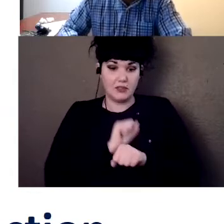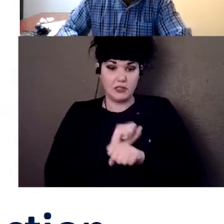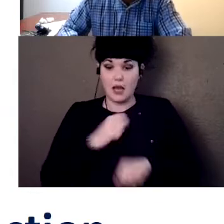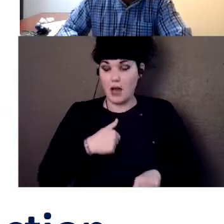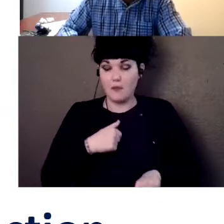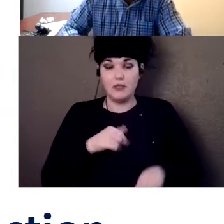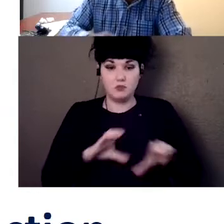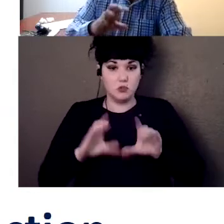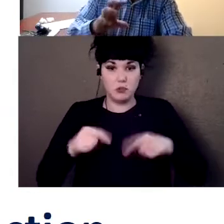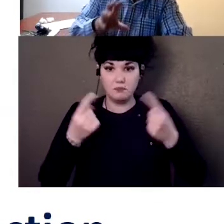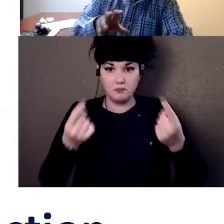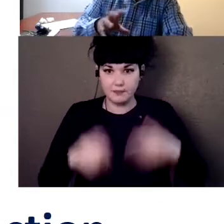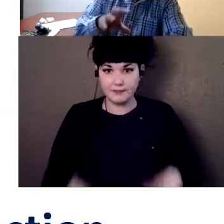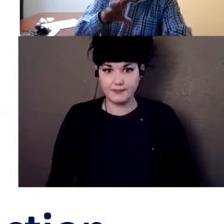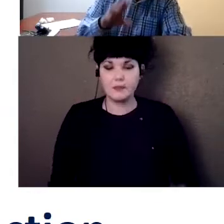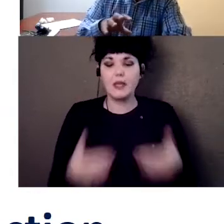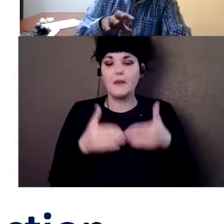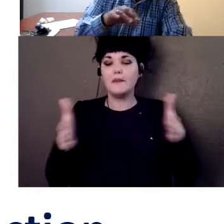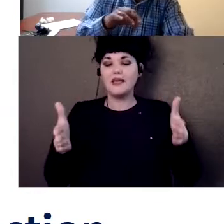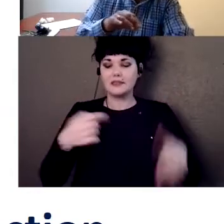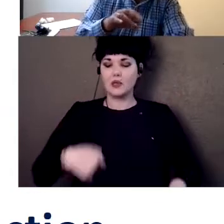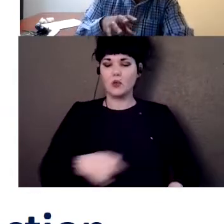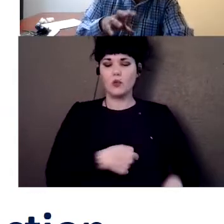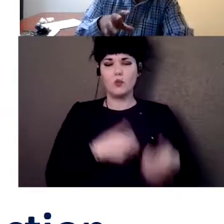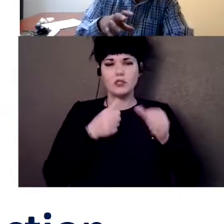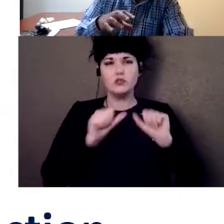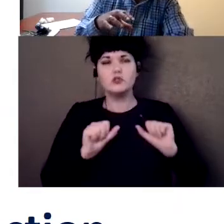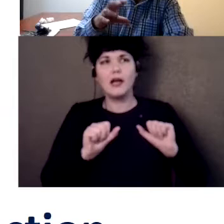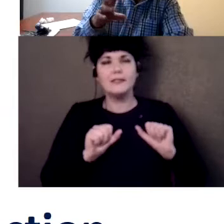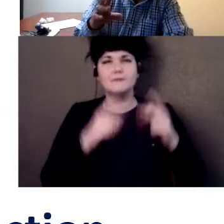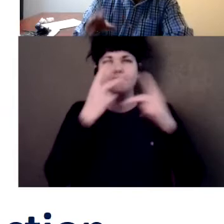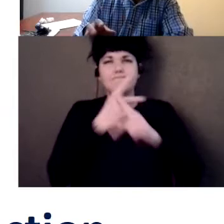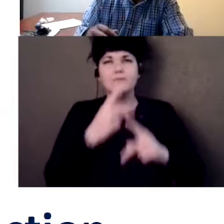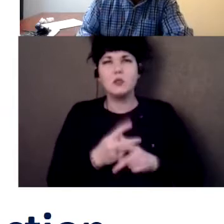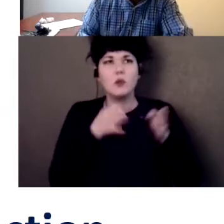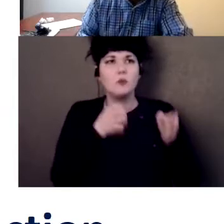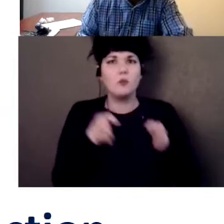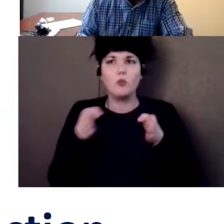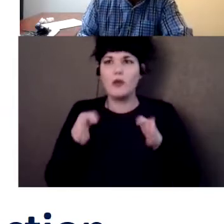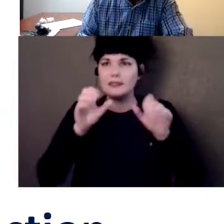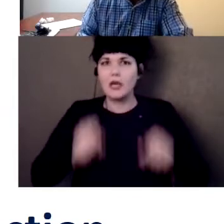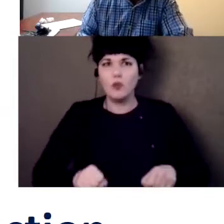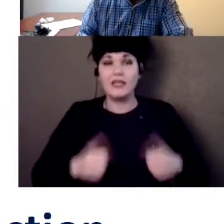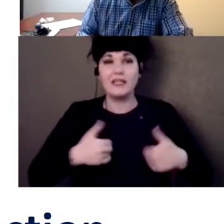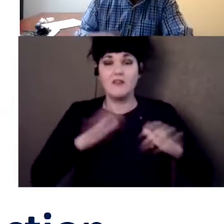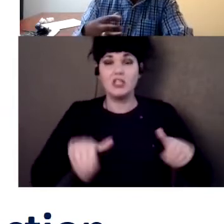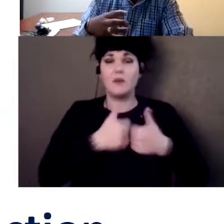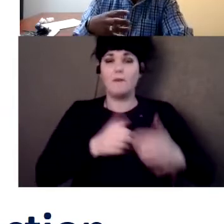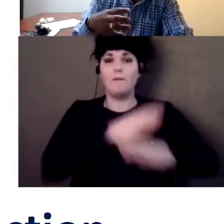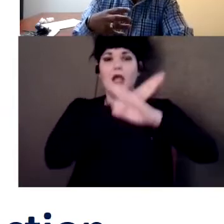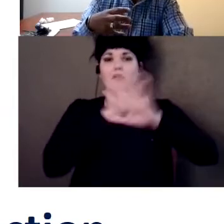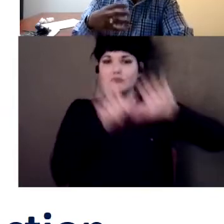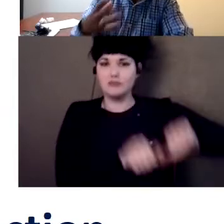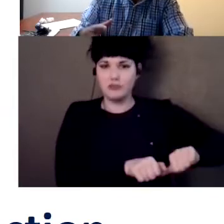organization. And we're basically just trying to identify strategies to address barriers to accessible transitional housing, and